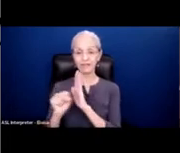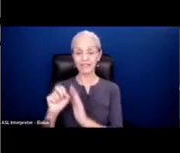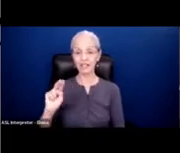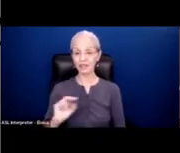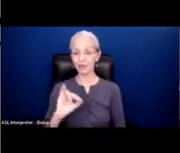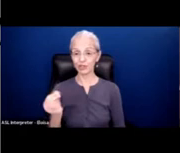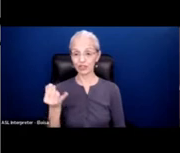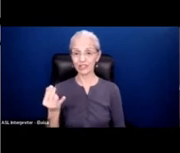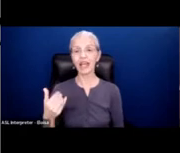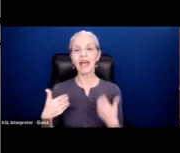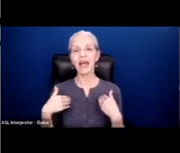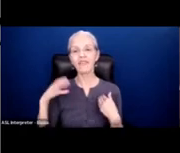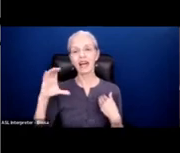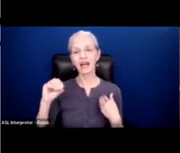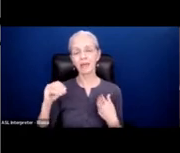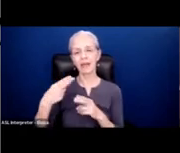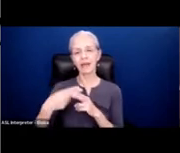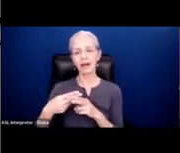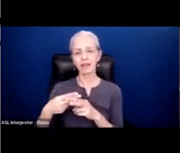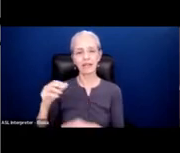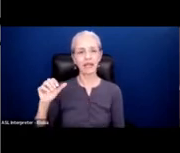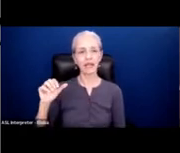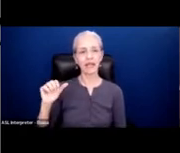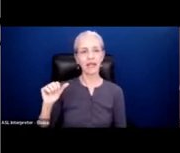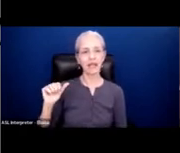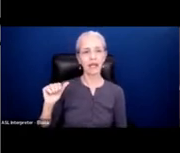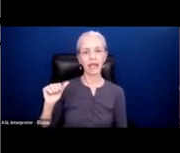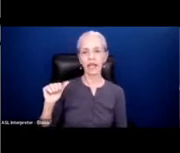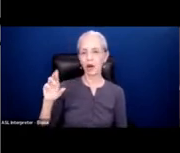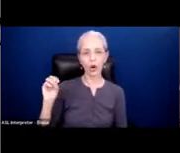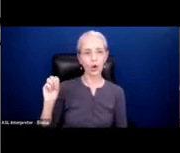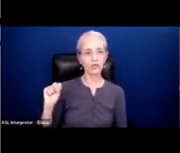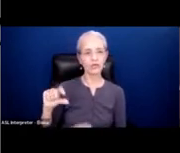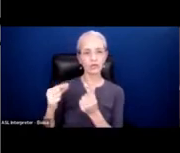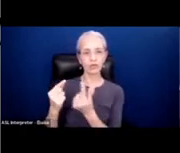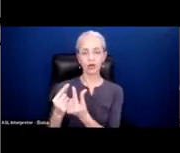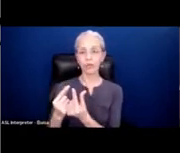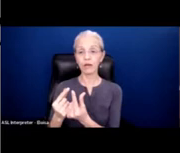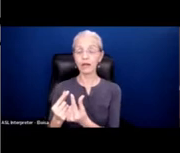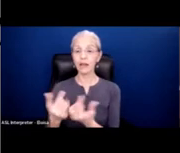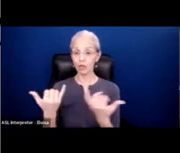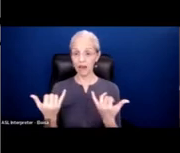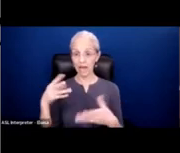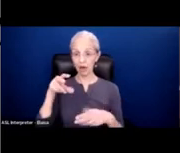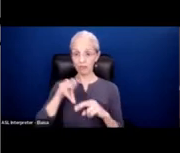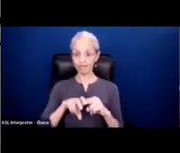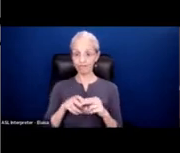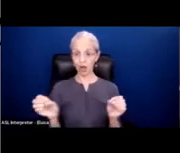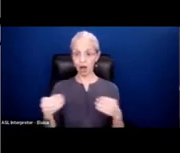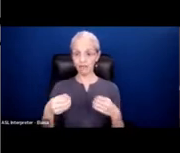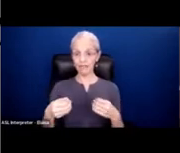I have a company called Eros Group. I'm in my office right now today. I have a blue, light blue, baby blue sweater set